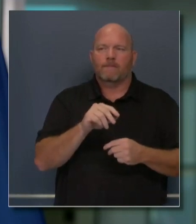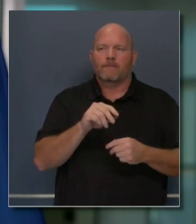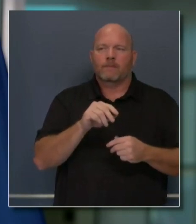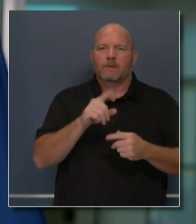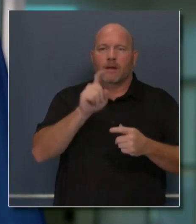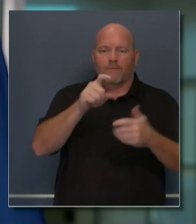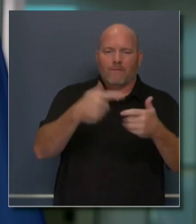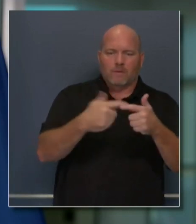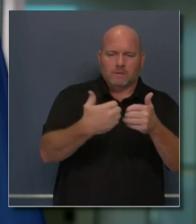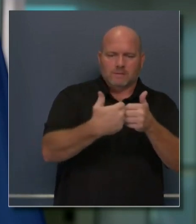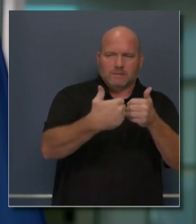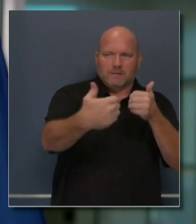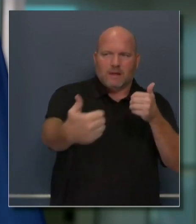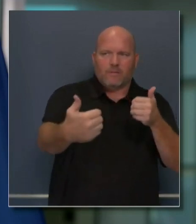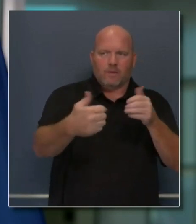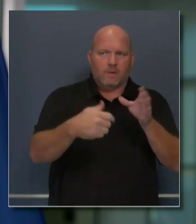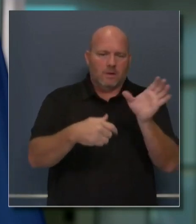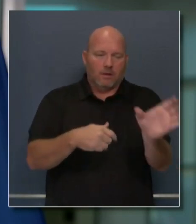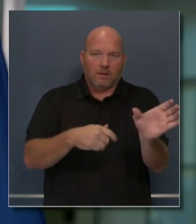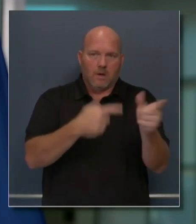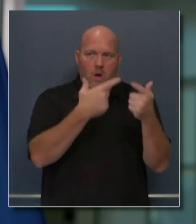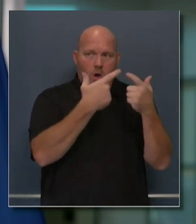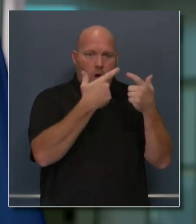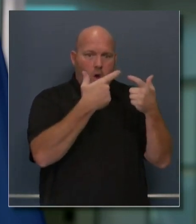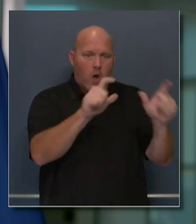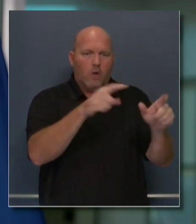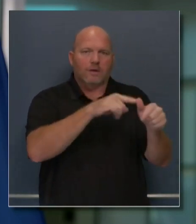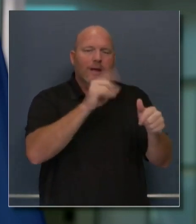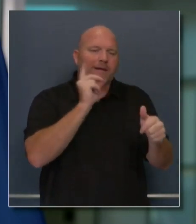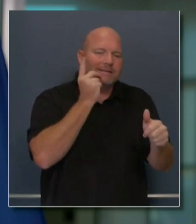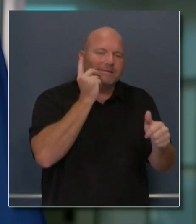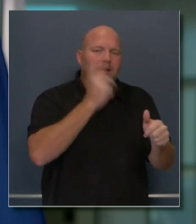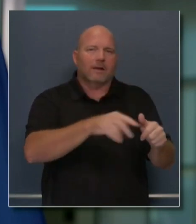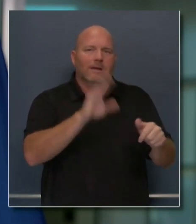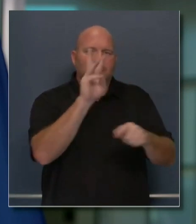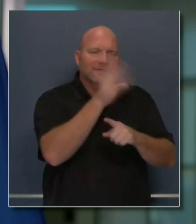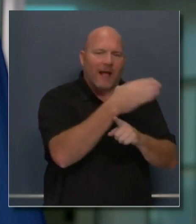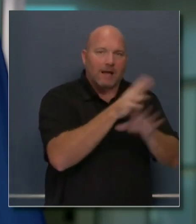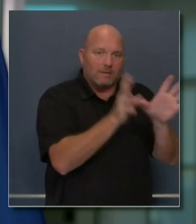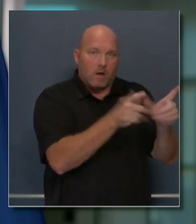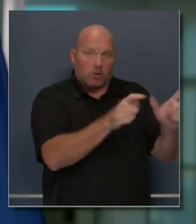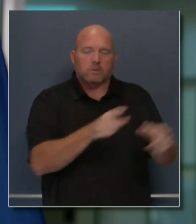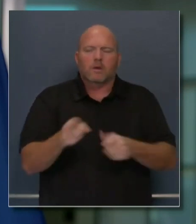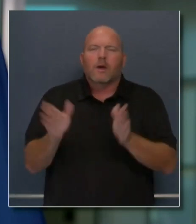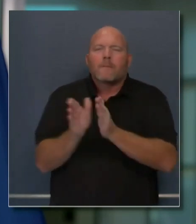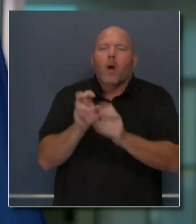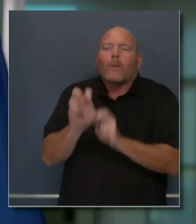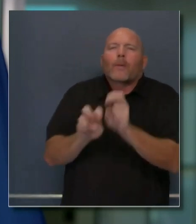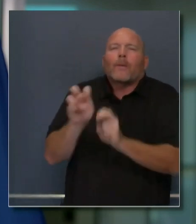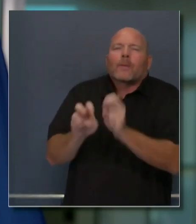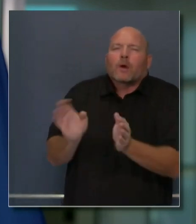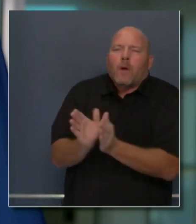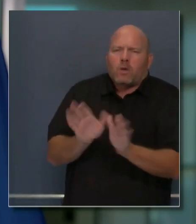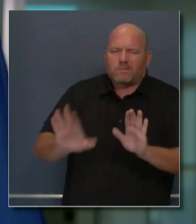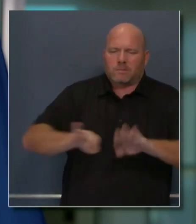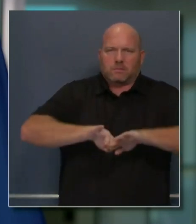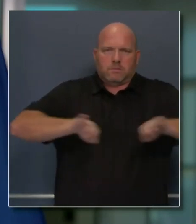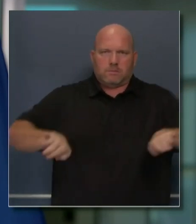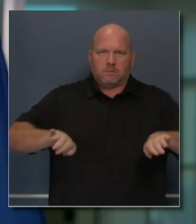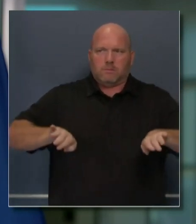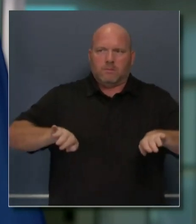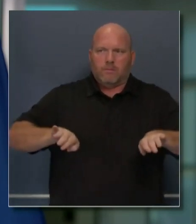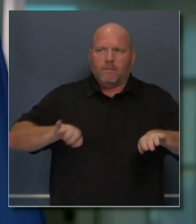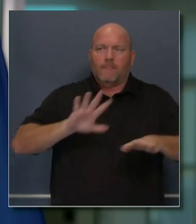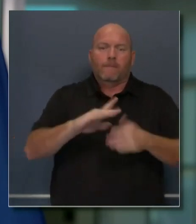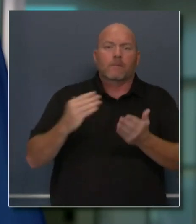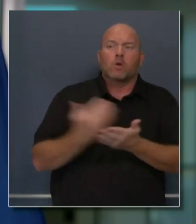between the two. And so that's a nuance here. This is as almost you're putting an entire new set of guidelines and